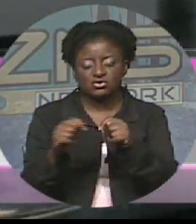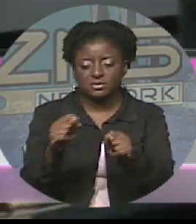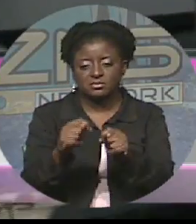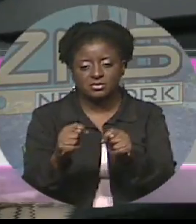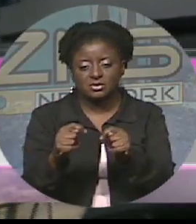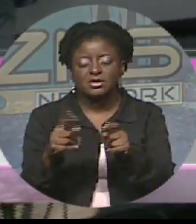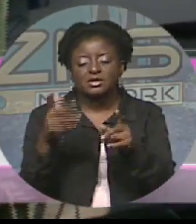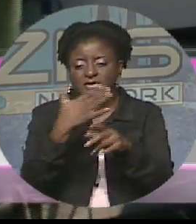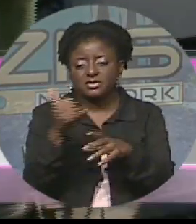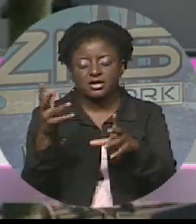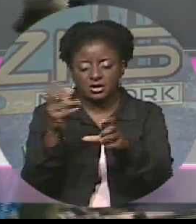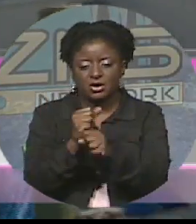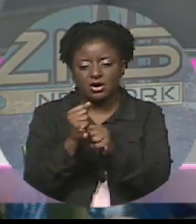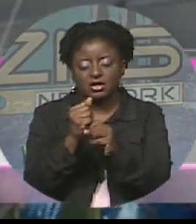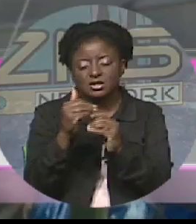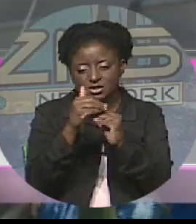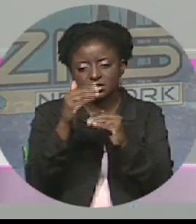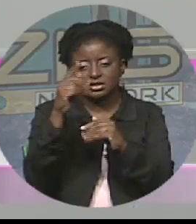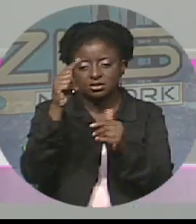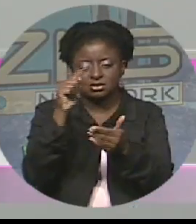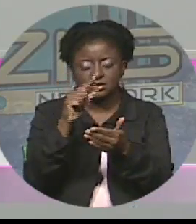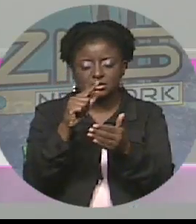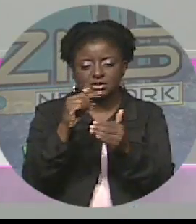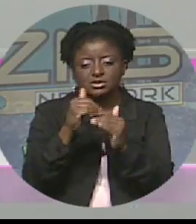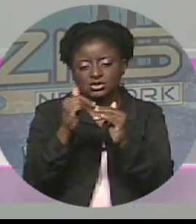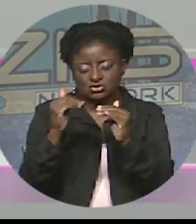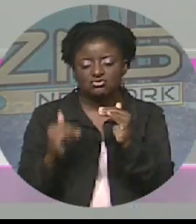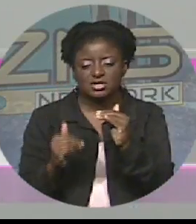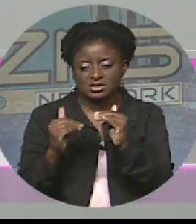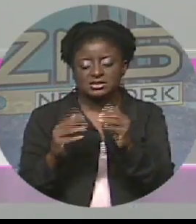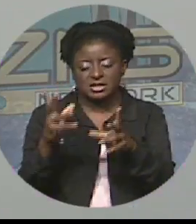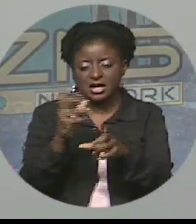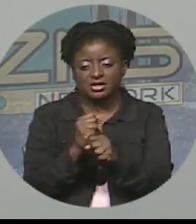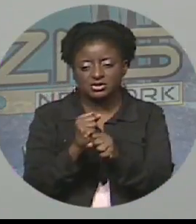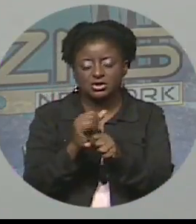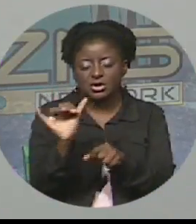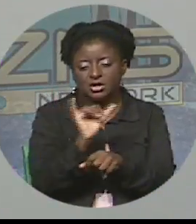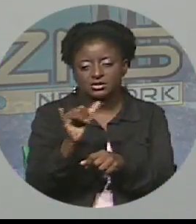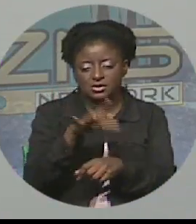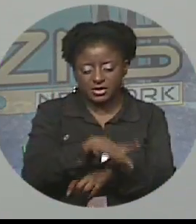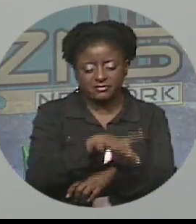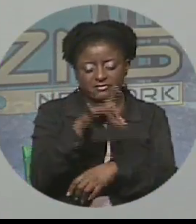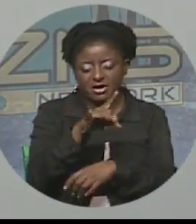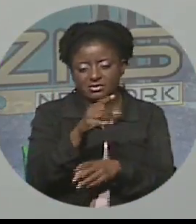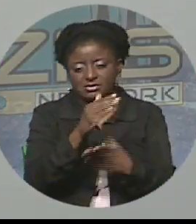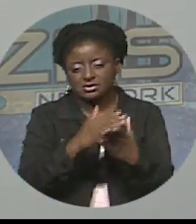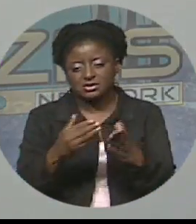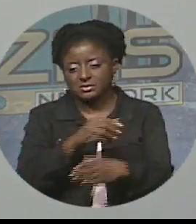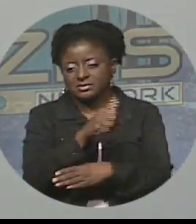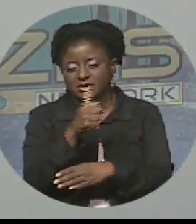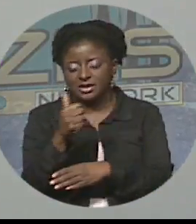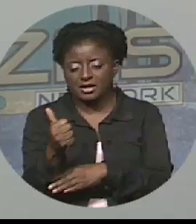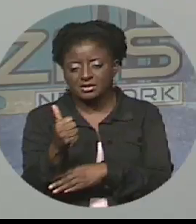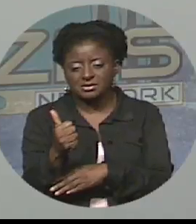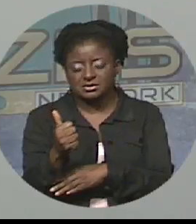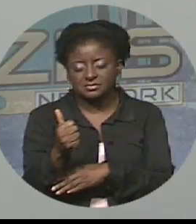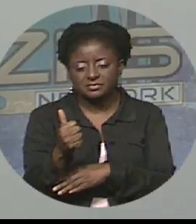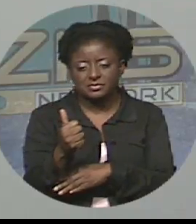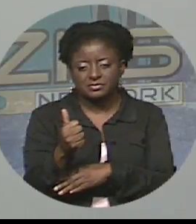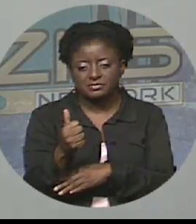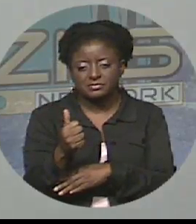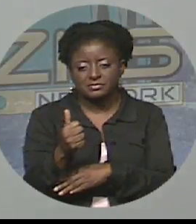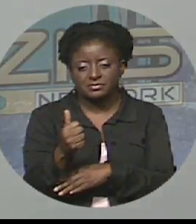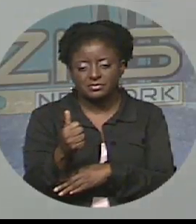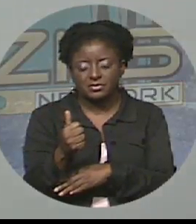decreased catch, but they also stumbled across something else. Ronnie Pinder, a fisherman of 35 years, shared with ZNS News